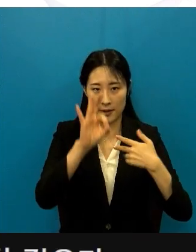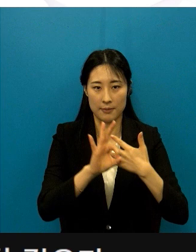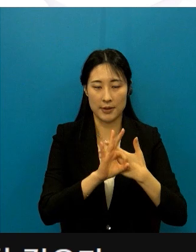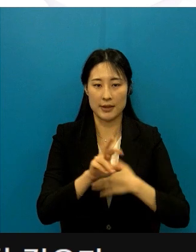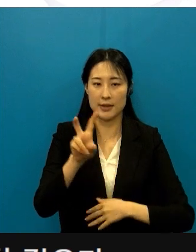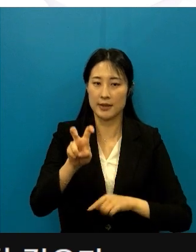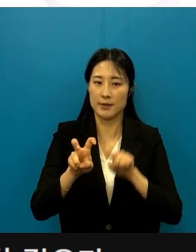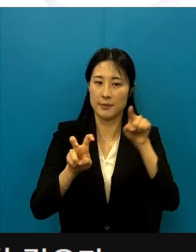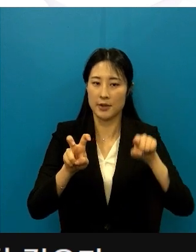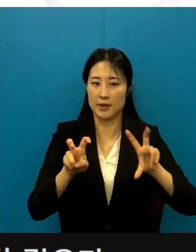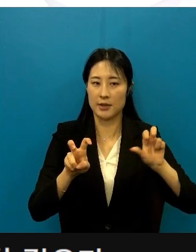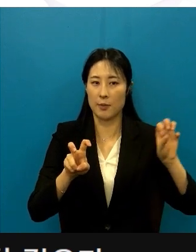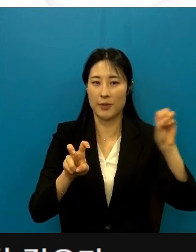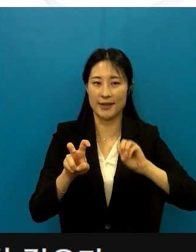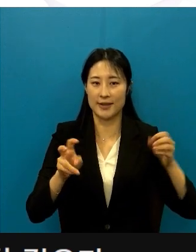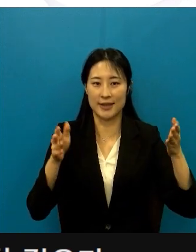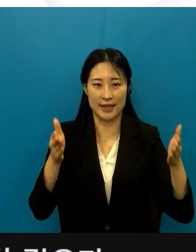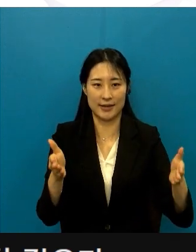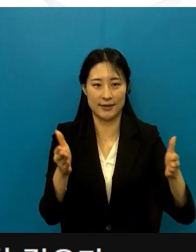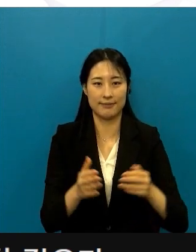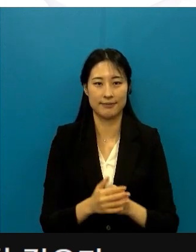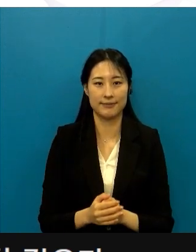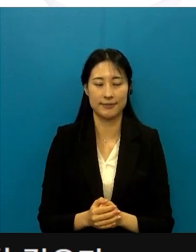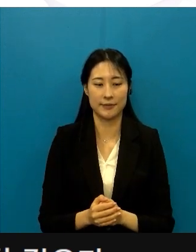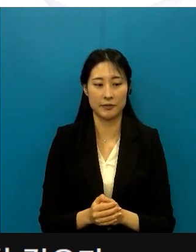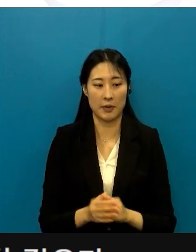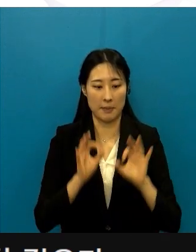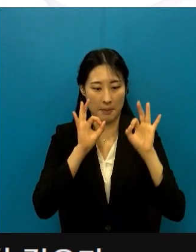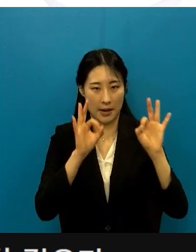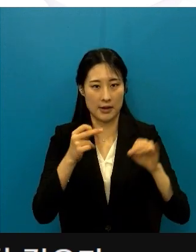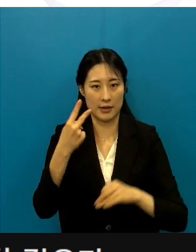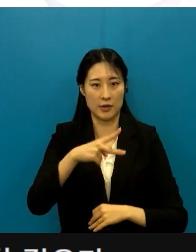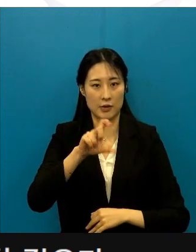the year 2016.